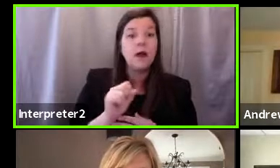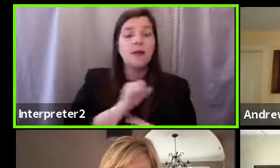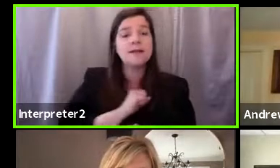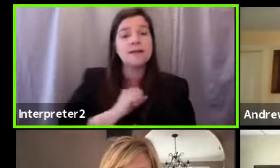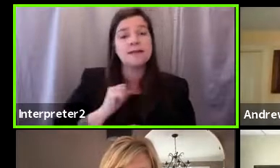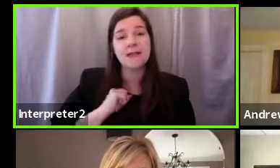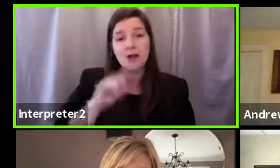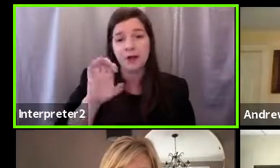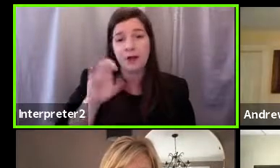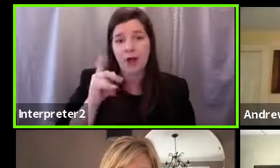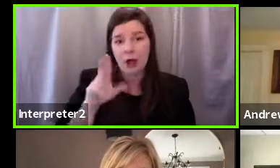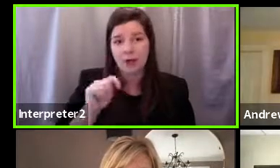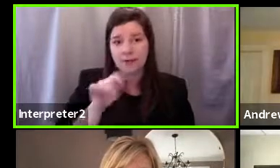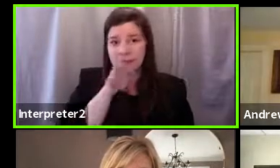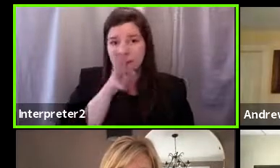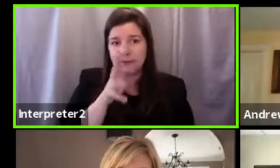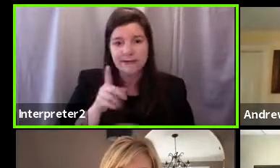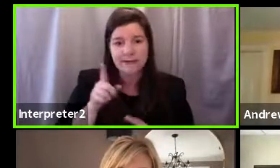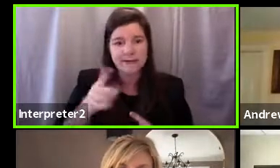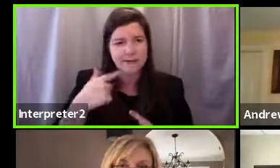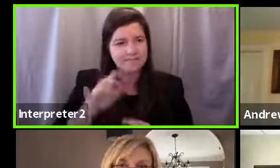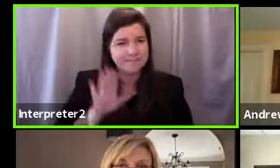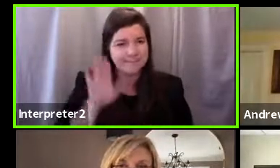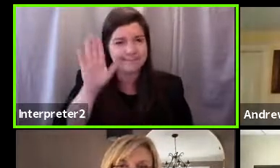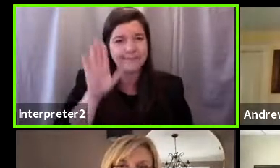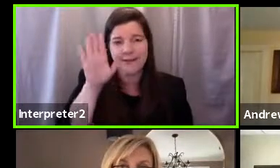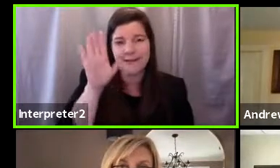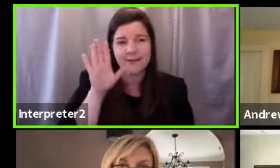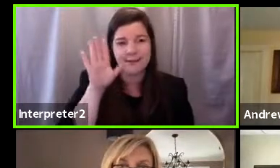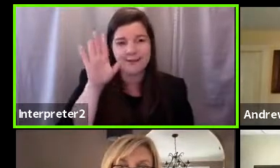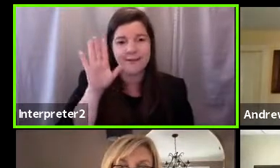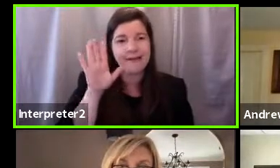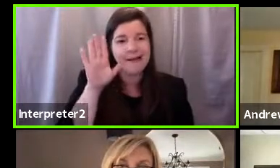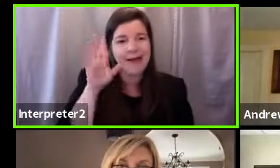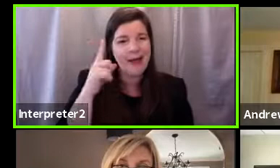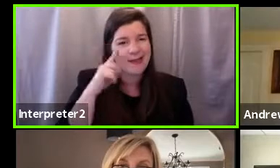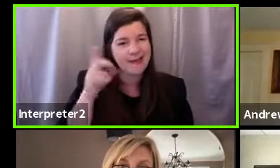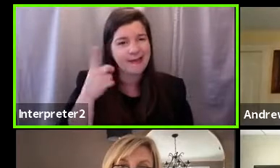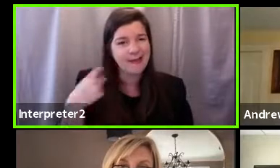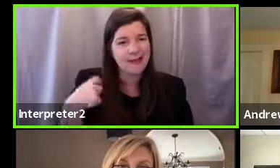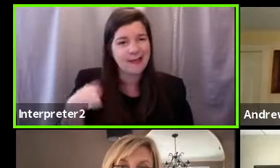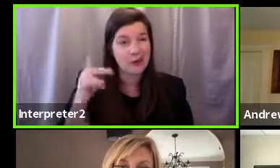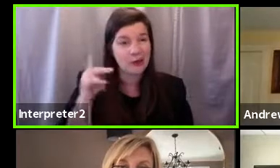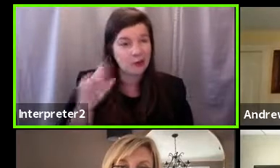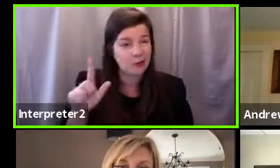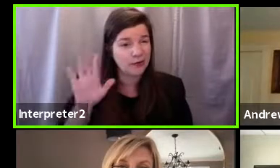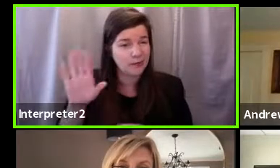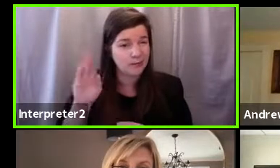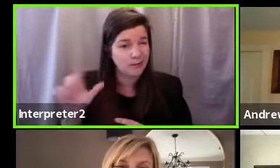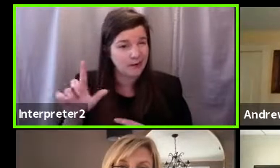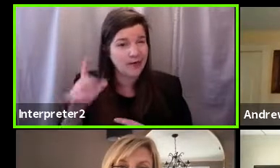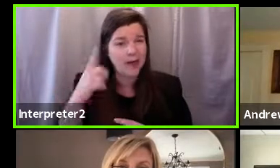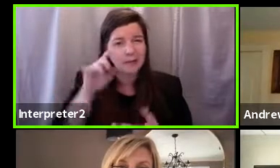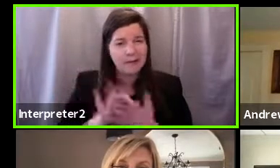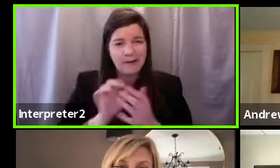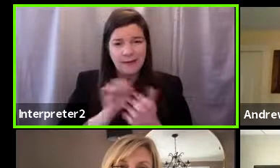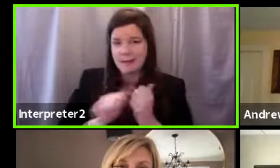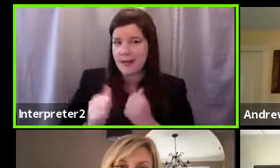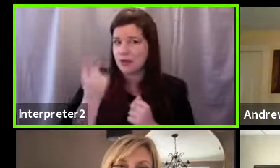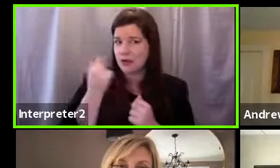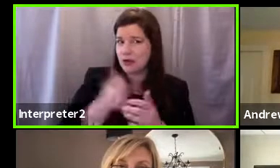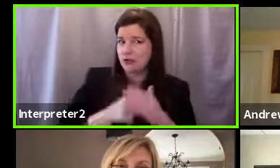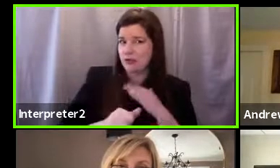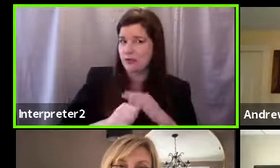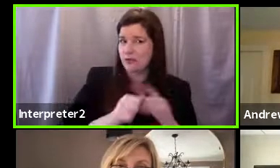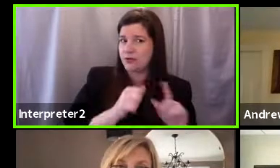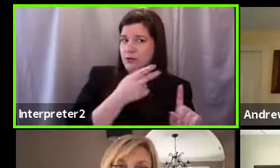I might enter in, I think Delegate Krebs is carrying that bill. And I believe it passed last year over in the House, if I'm